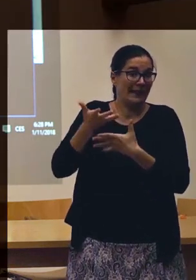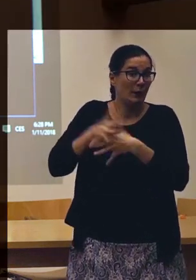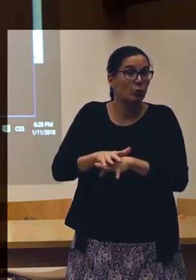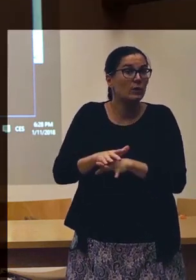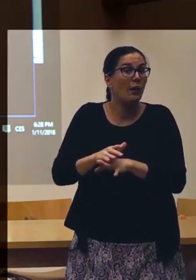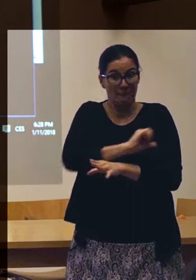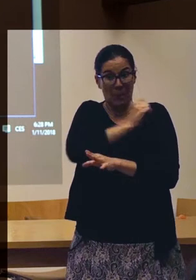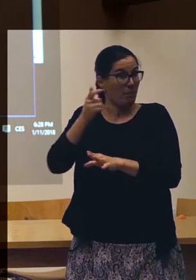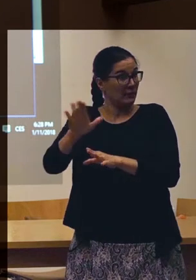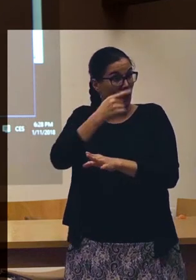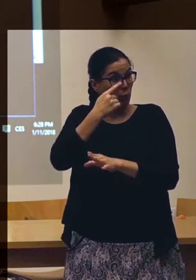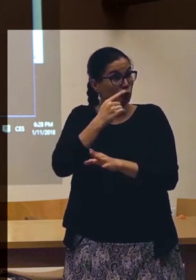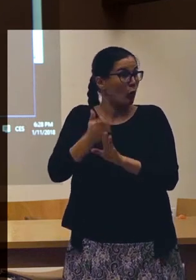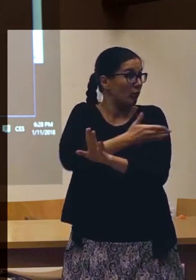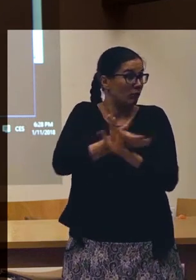2014.